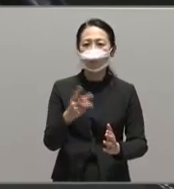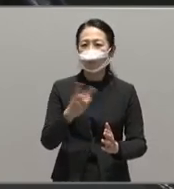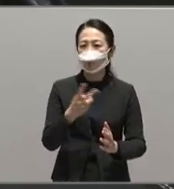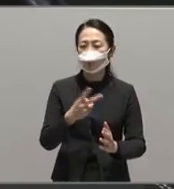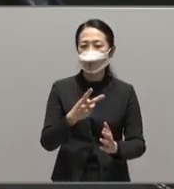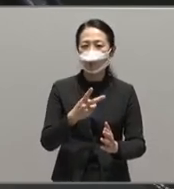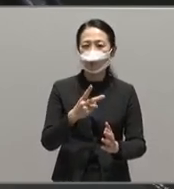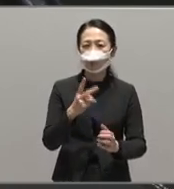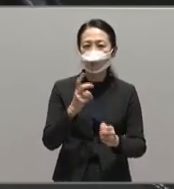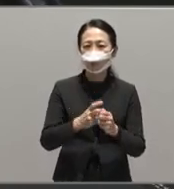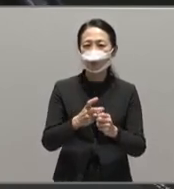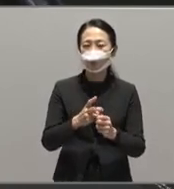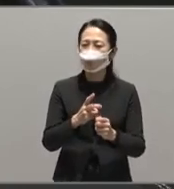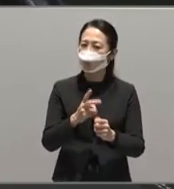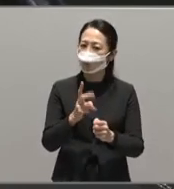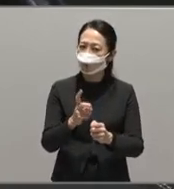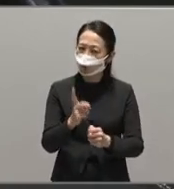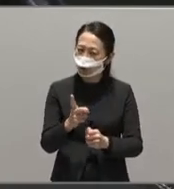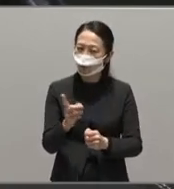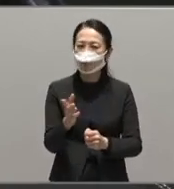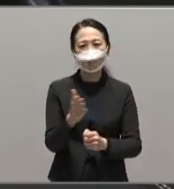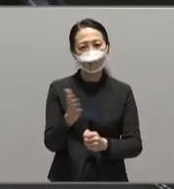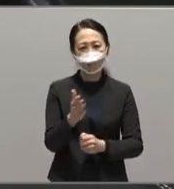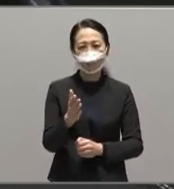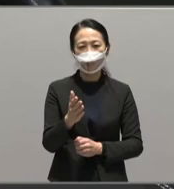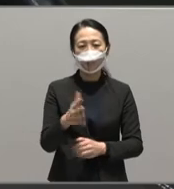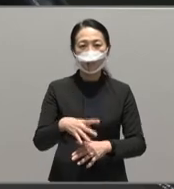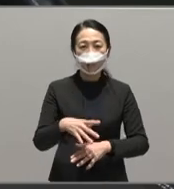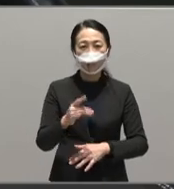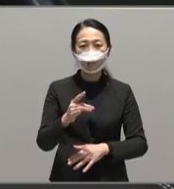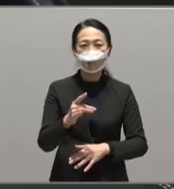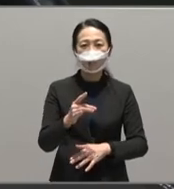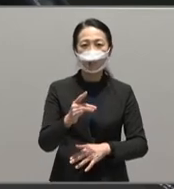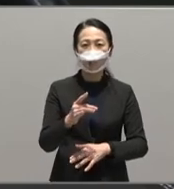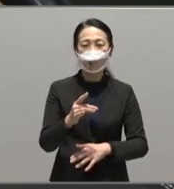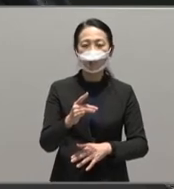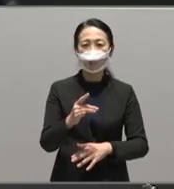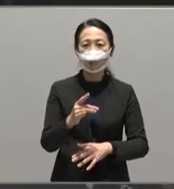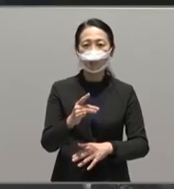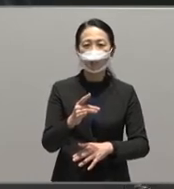mental stress that is being caused. In 2020 or